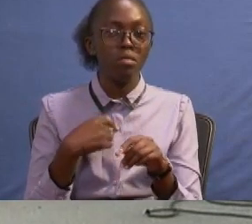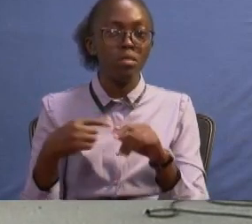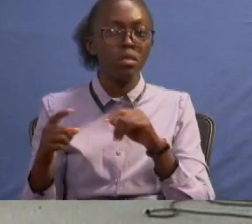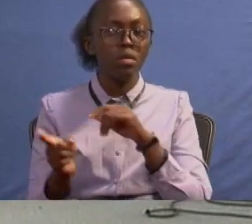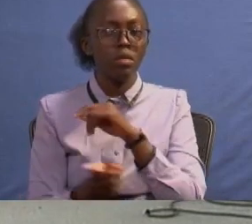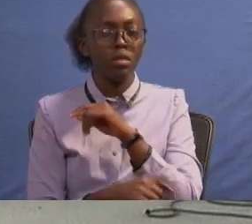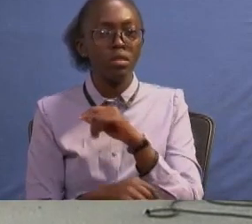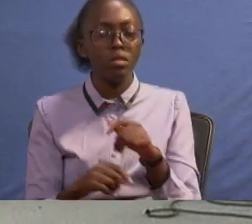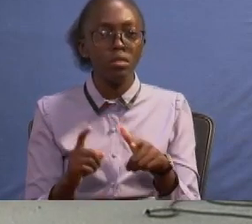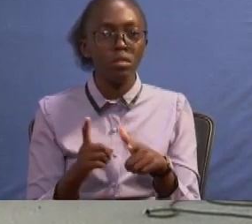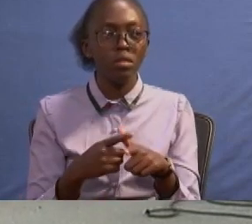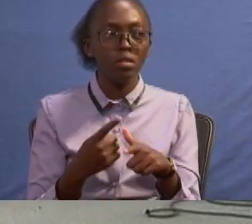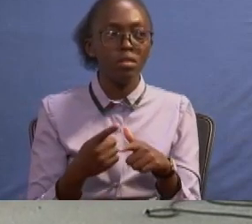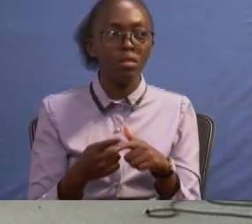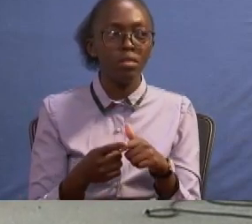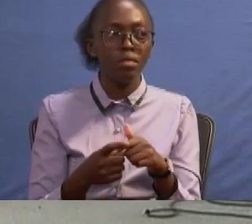heaven?